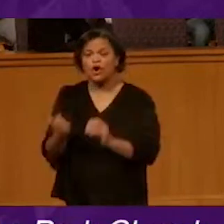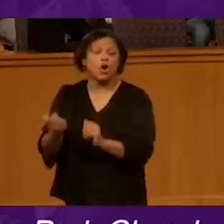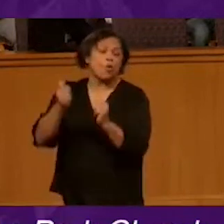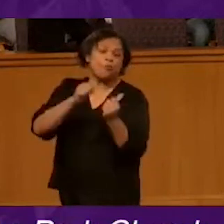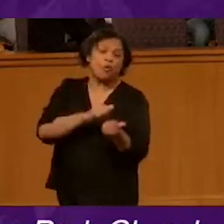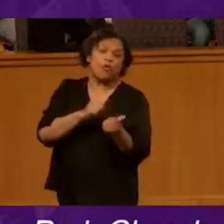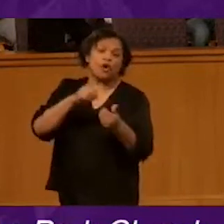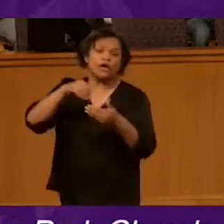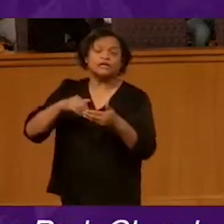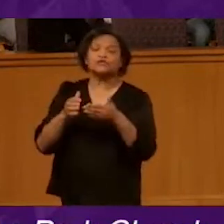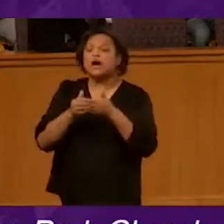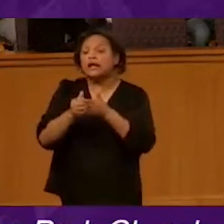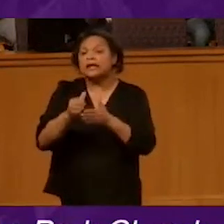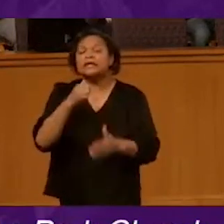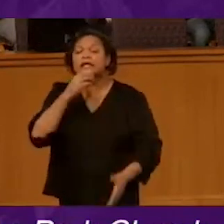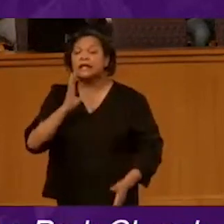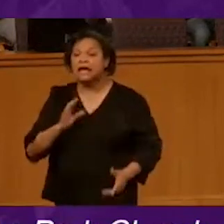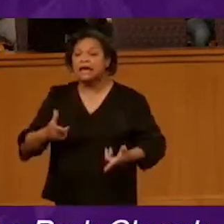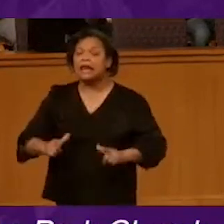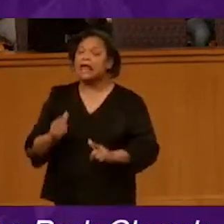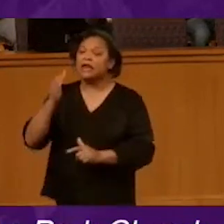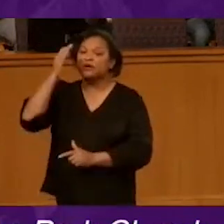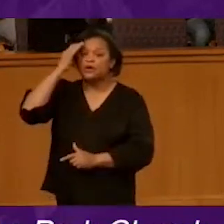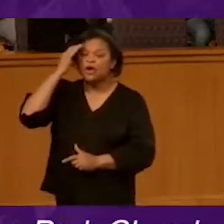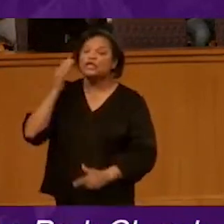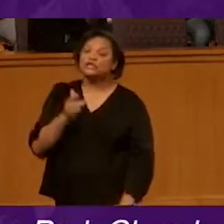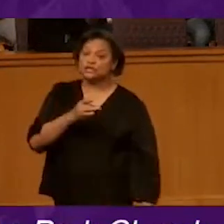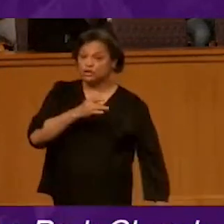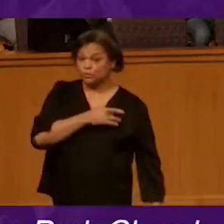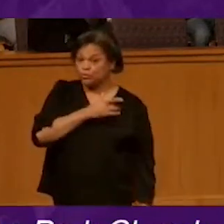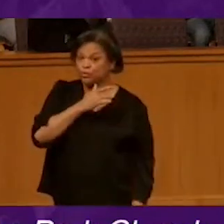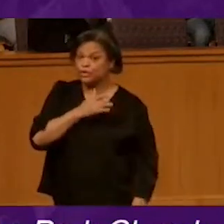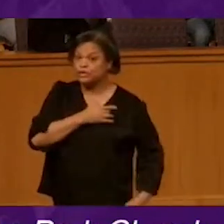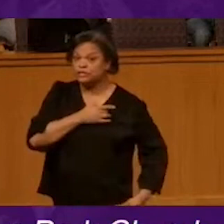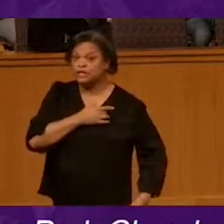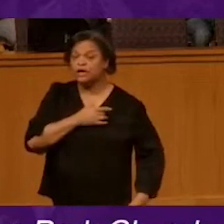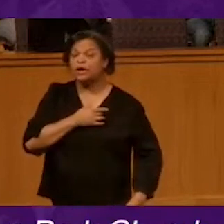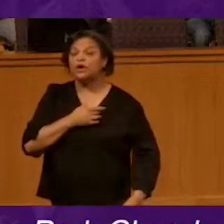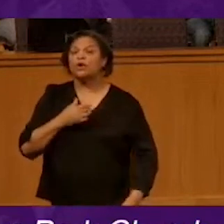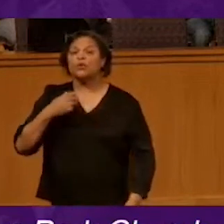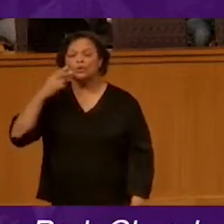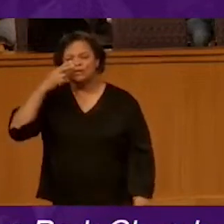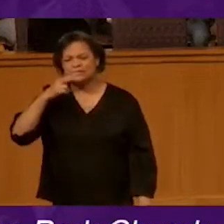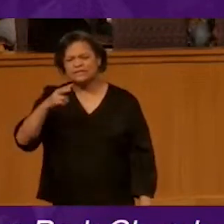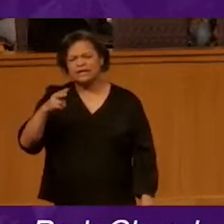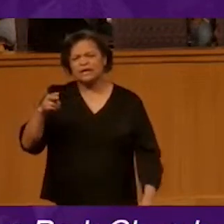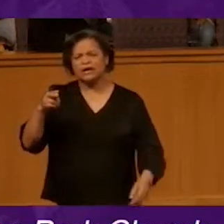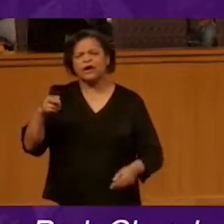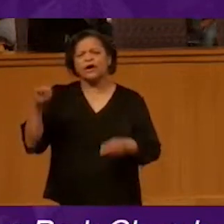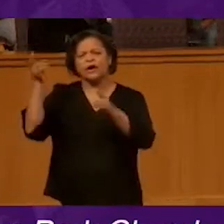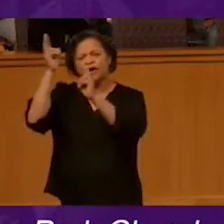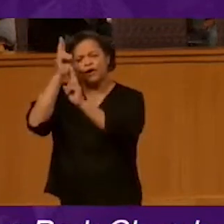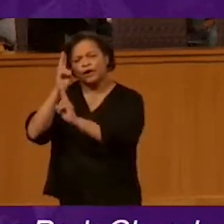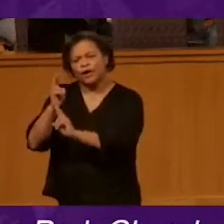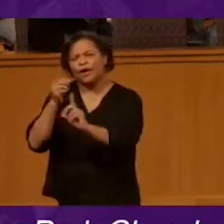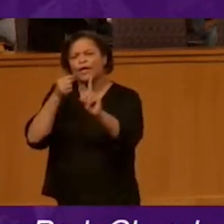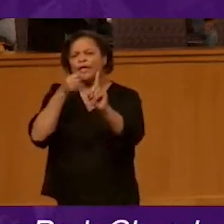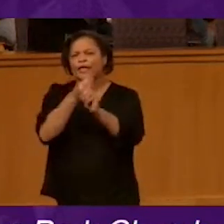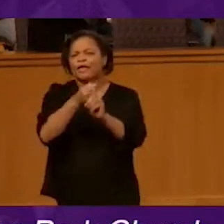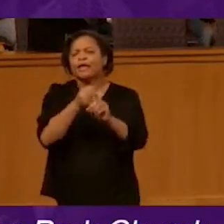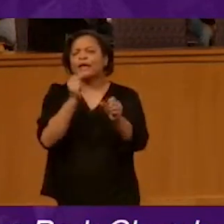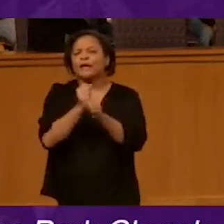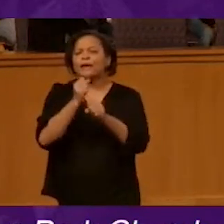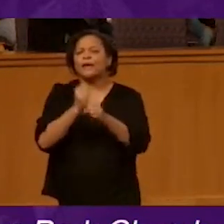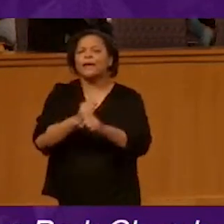into our leading lady to let her know that she is appreciated, that we see her, we recognize the impact that she's making, and that we